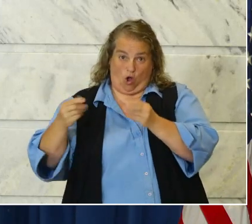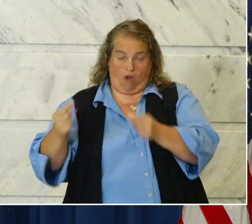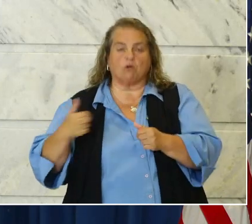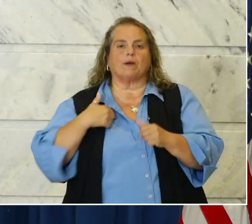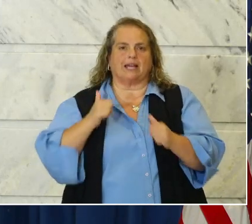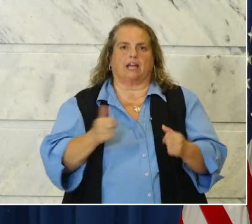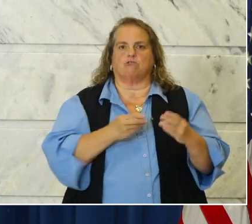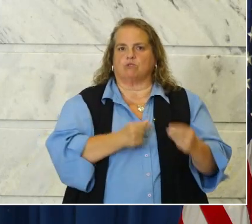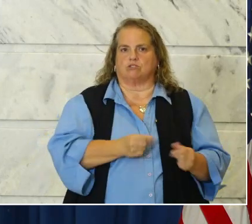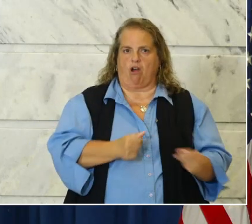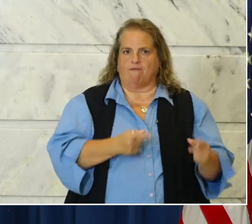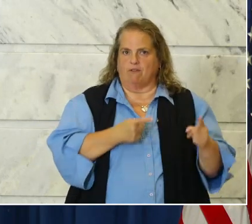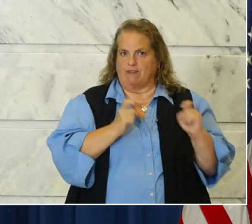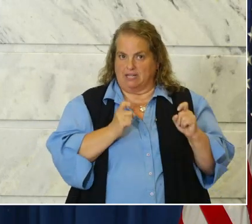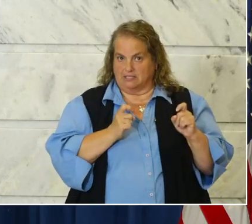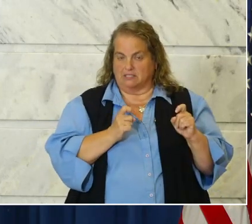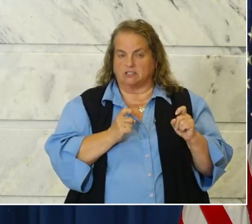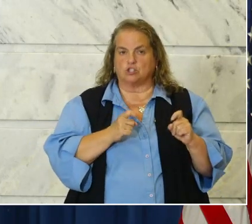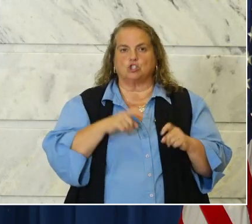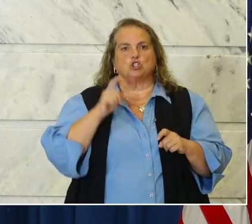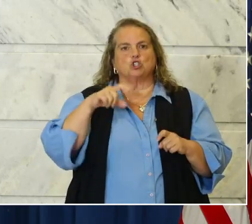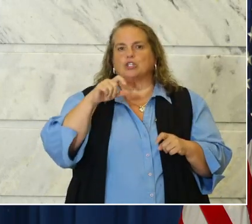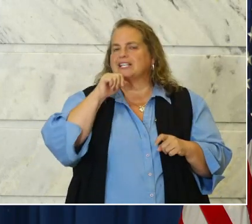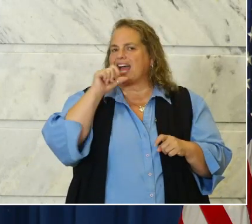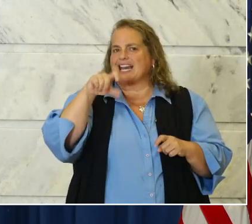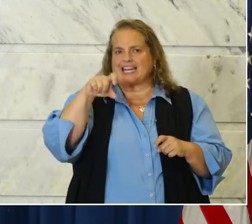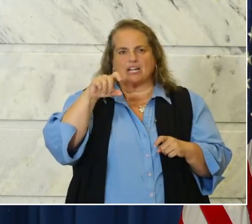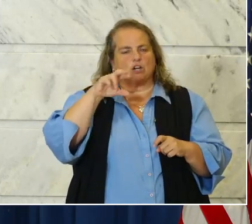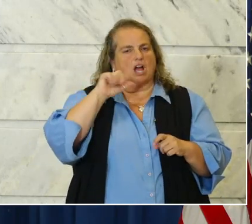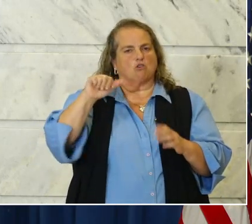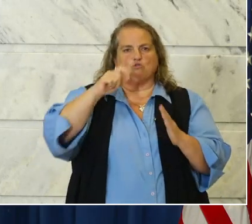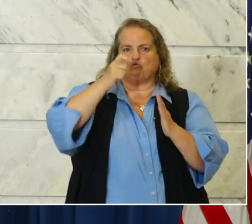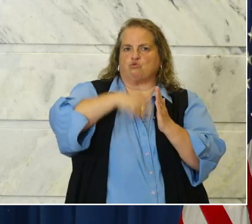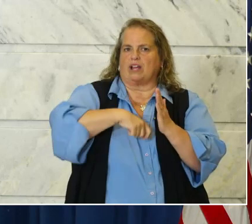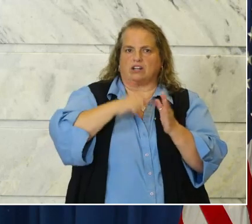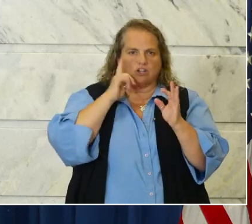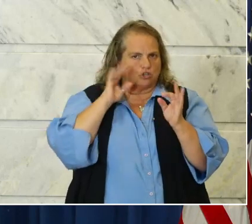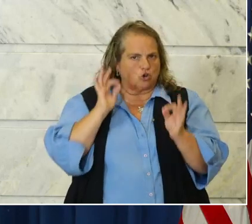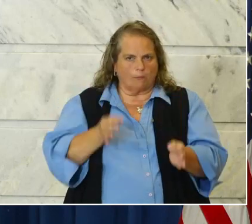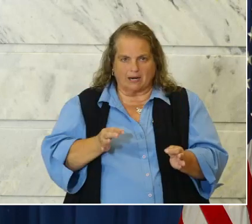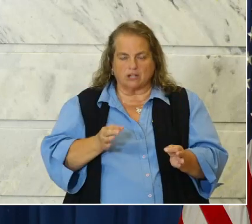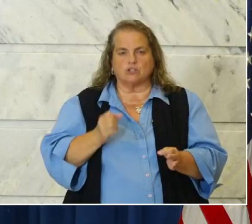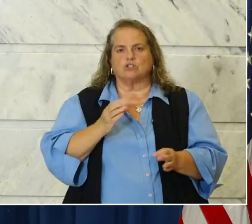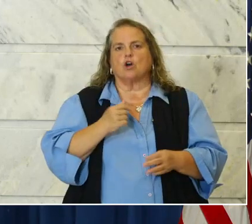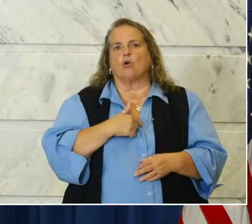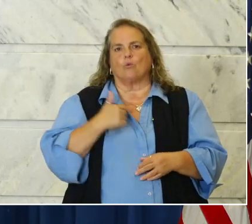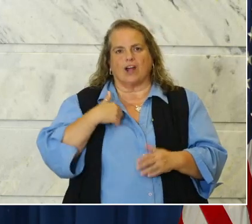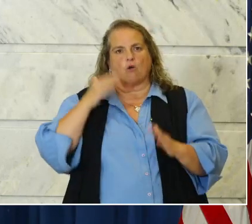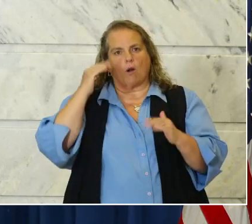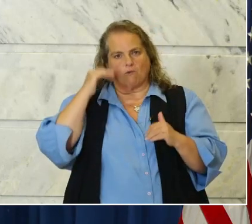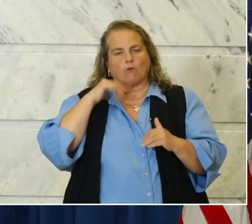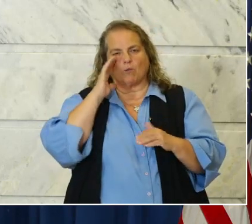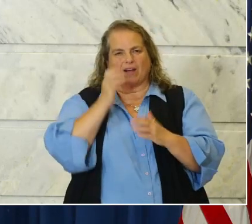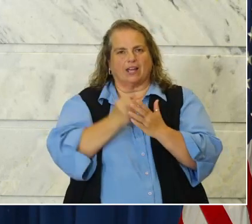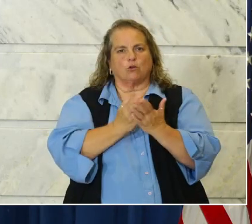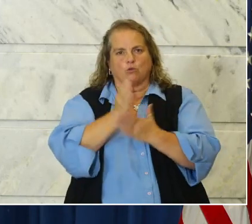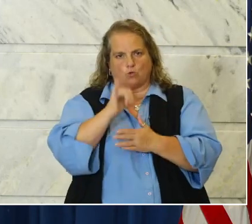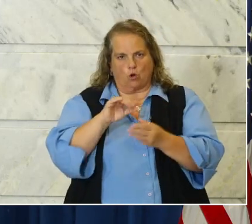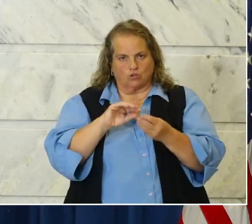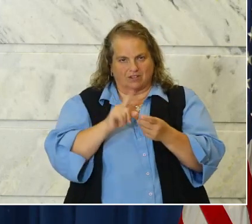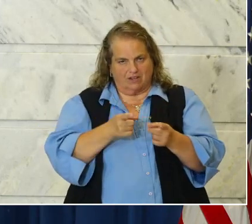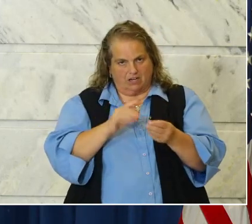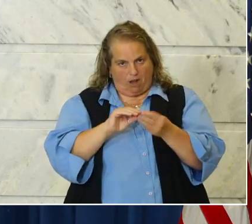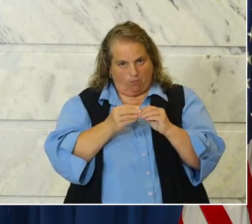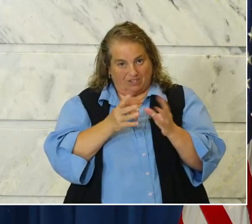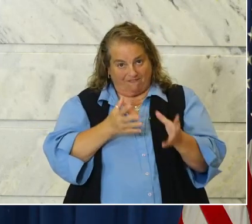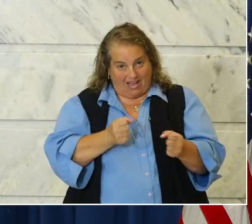pretty quickly, should not need a written determination. So we are hopeful that we'll get through those quickly. But